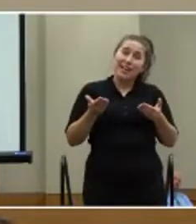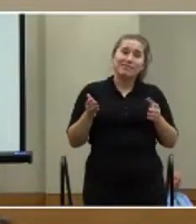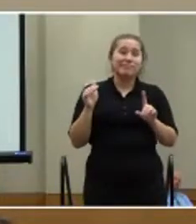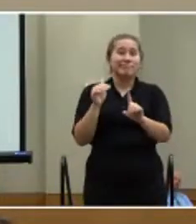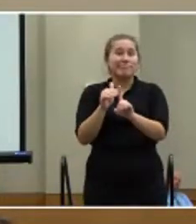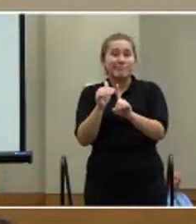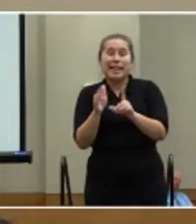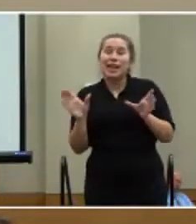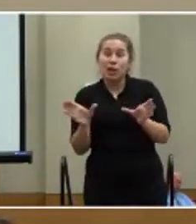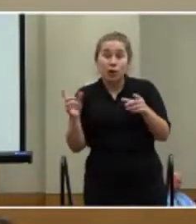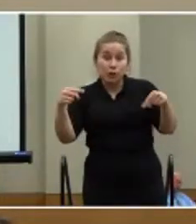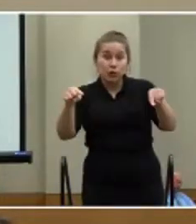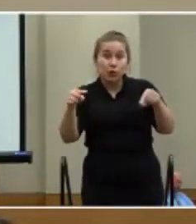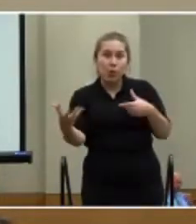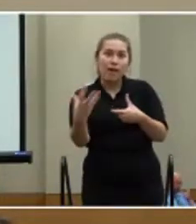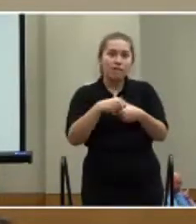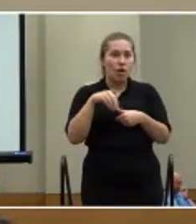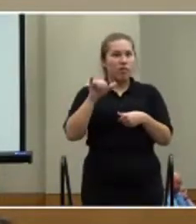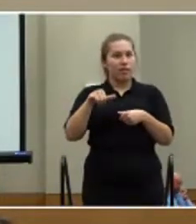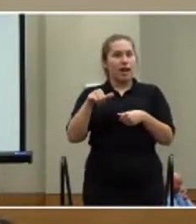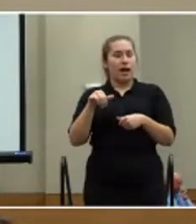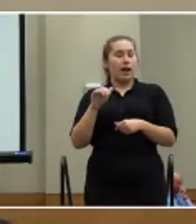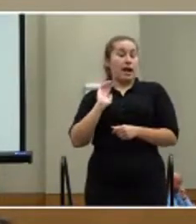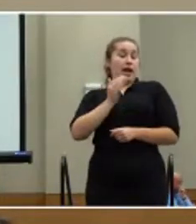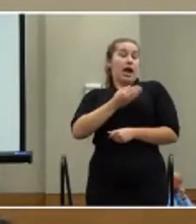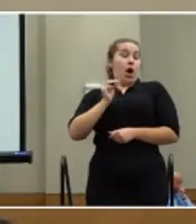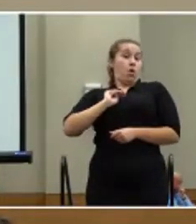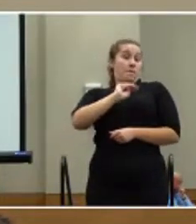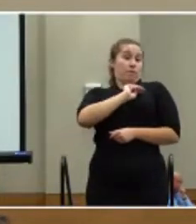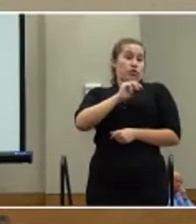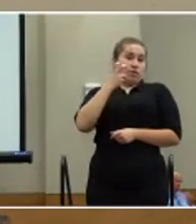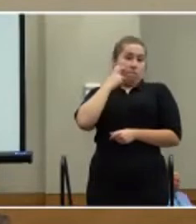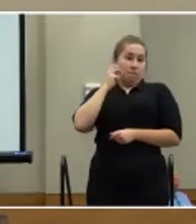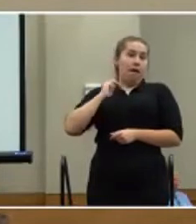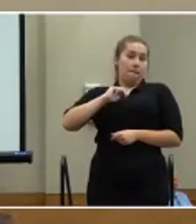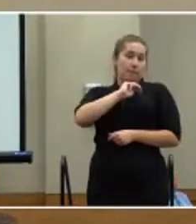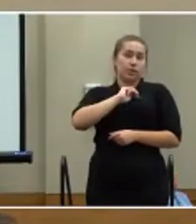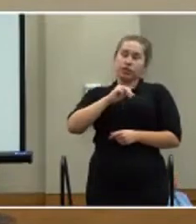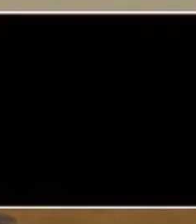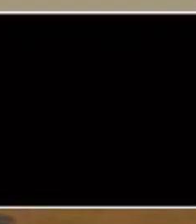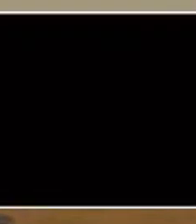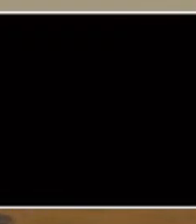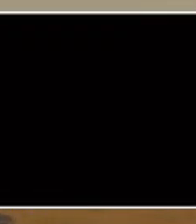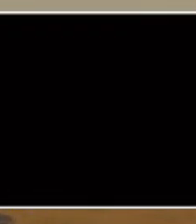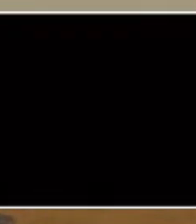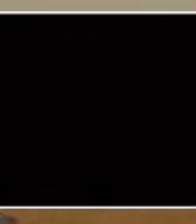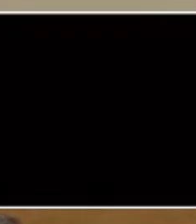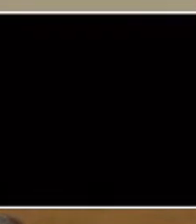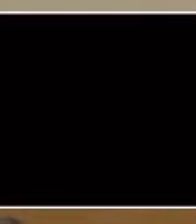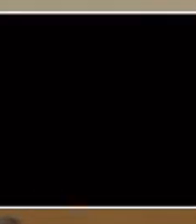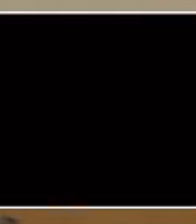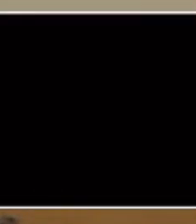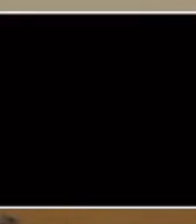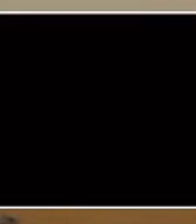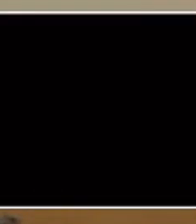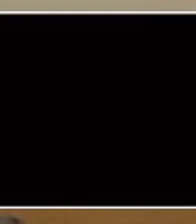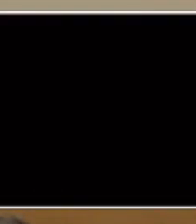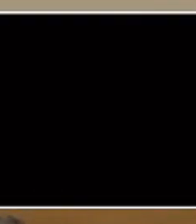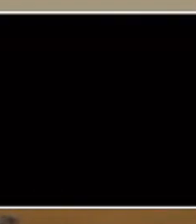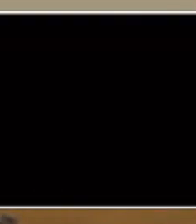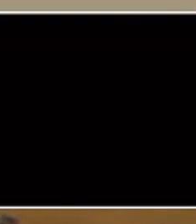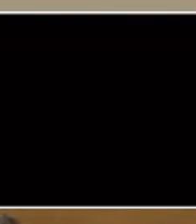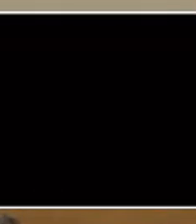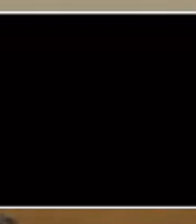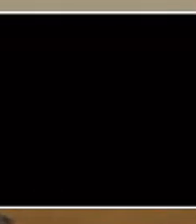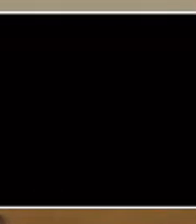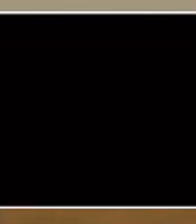of that, because our membership, our blind membership, has made a real commitment to not just having a museum, but our membership has been